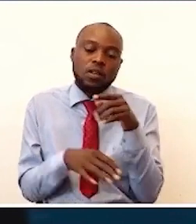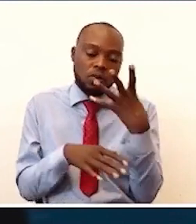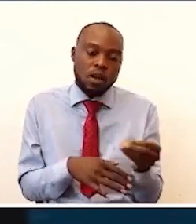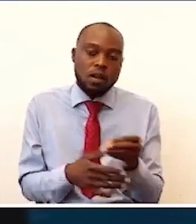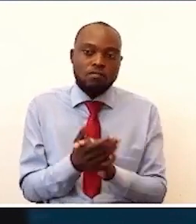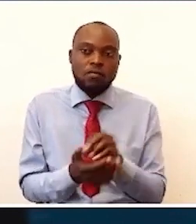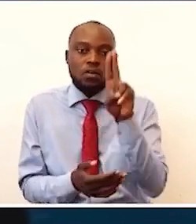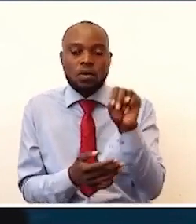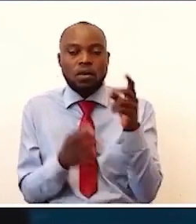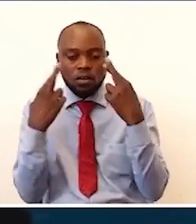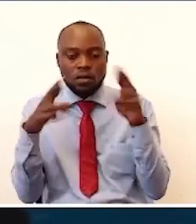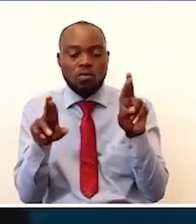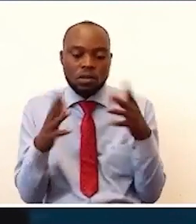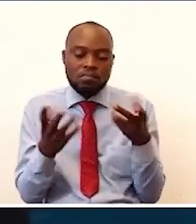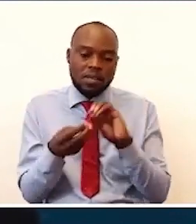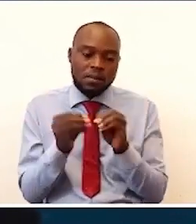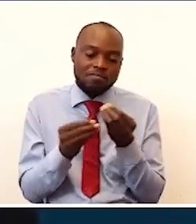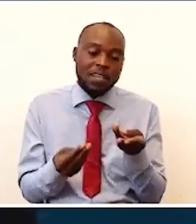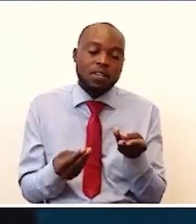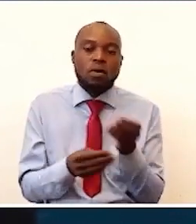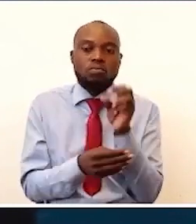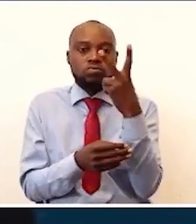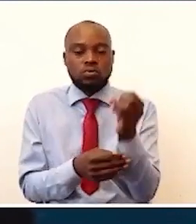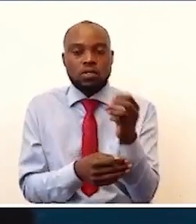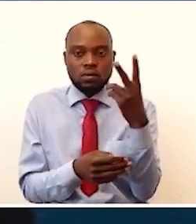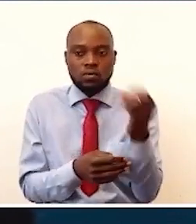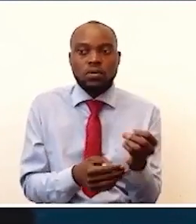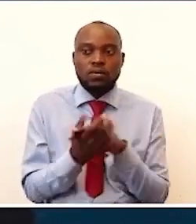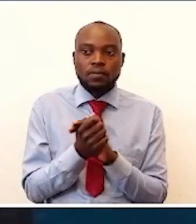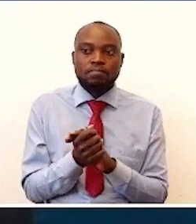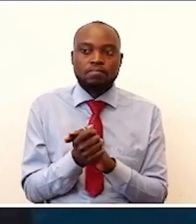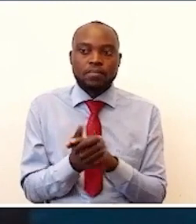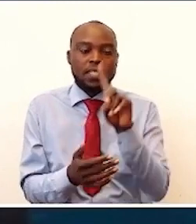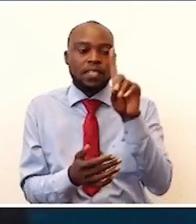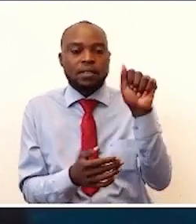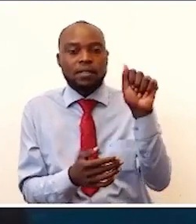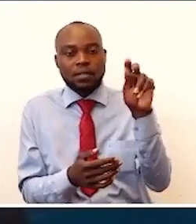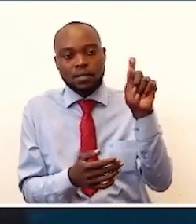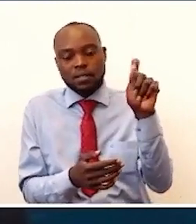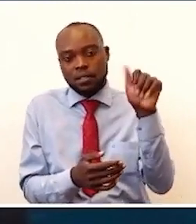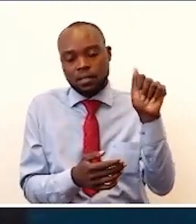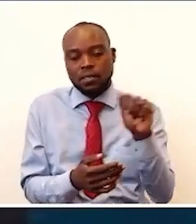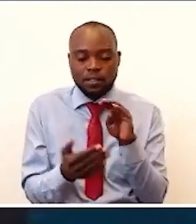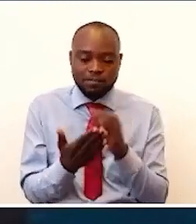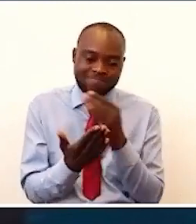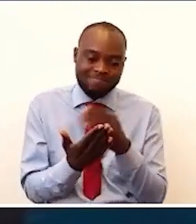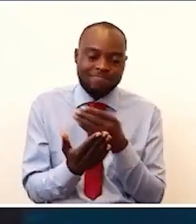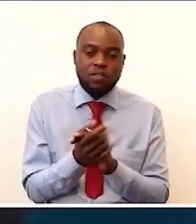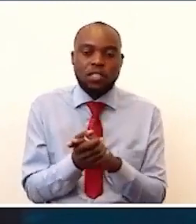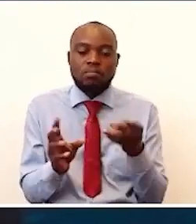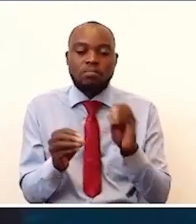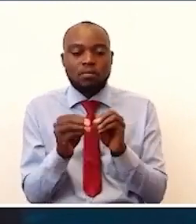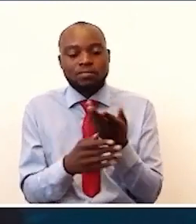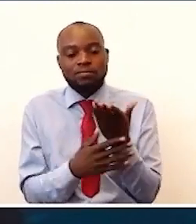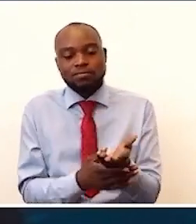UN report that was released in 2020 that looked at debt and COVID and the global response, which was basically